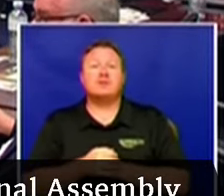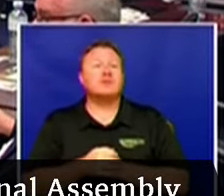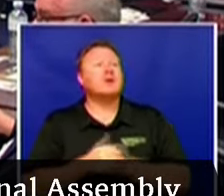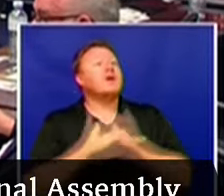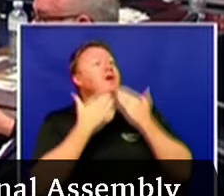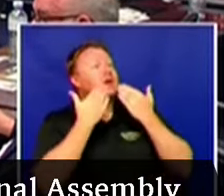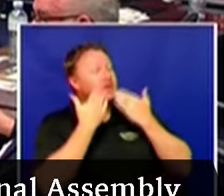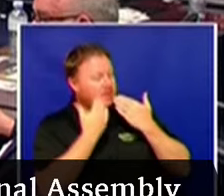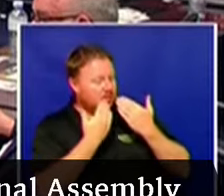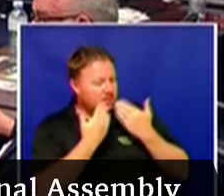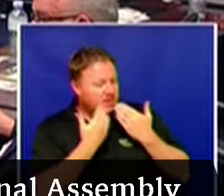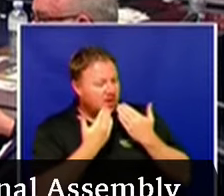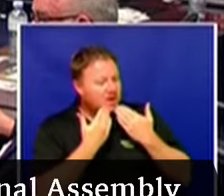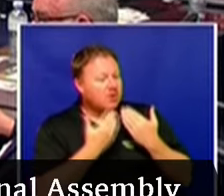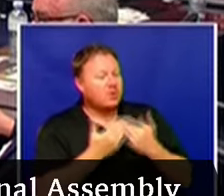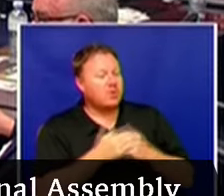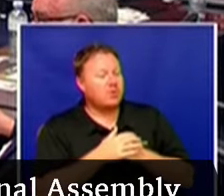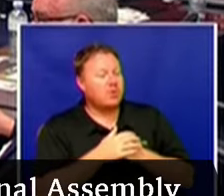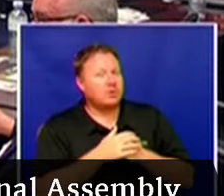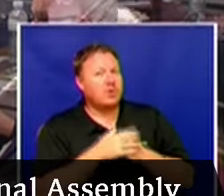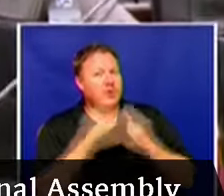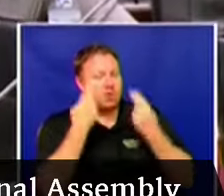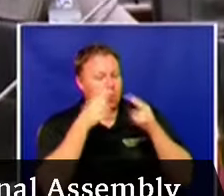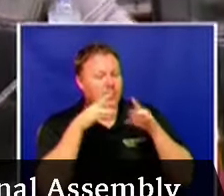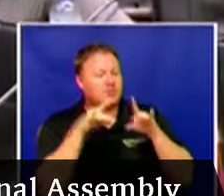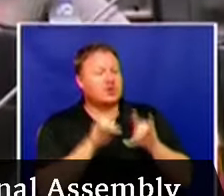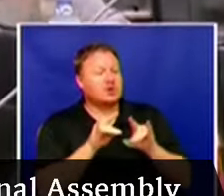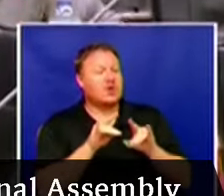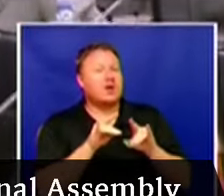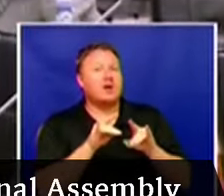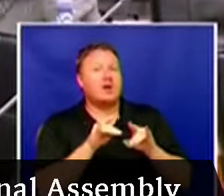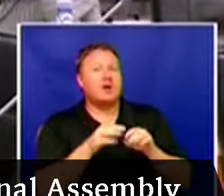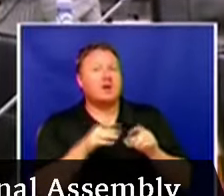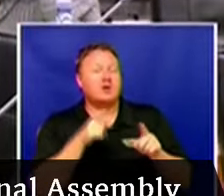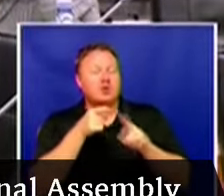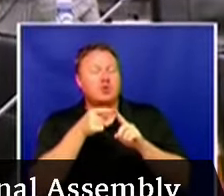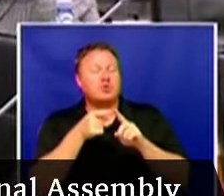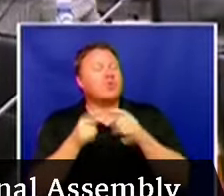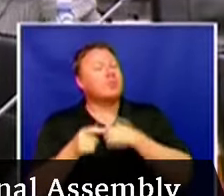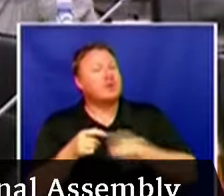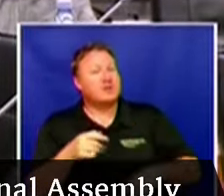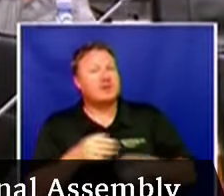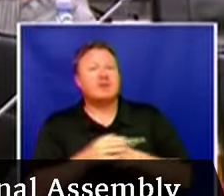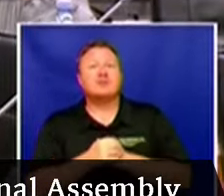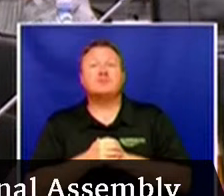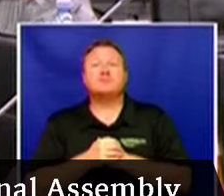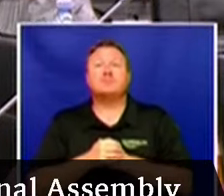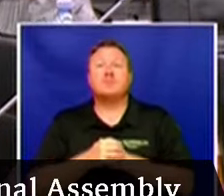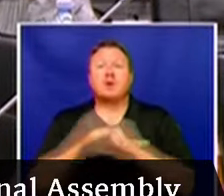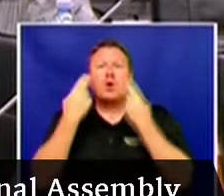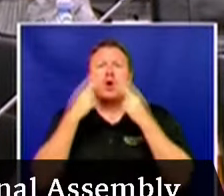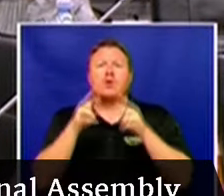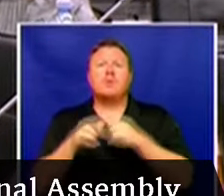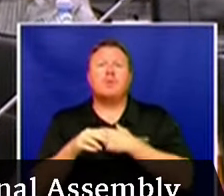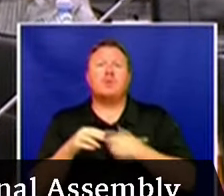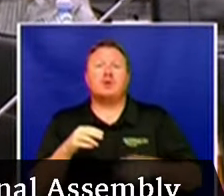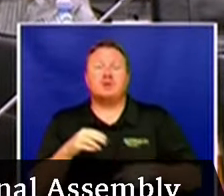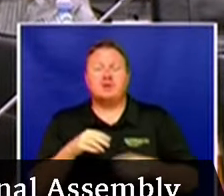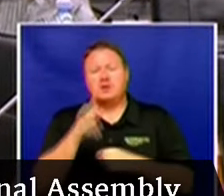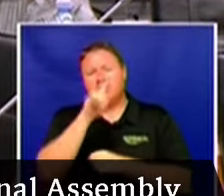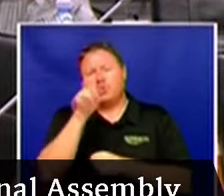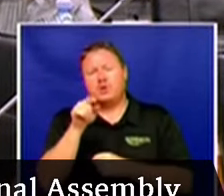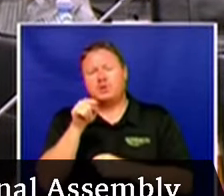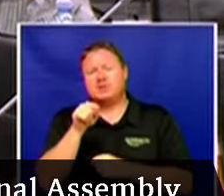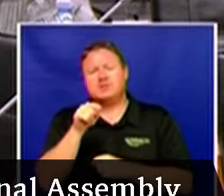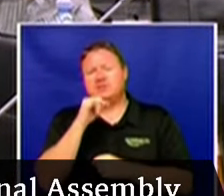you, Honorable Chair, through you to the Honorable President. Honorable President, this question is not about